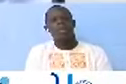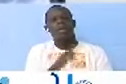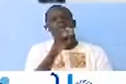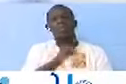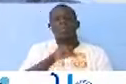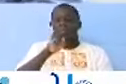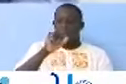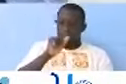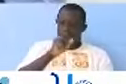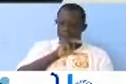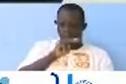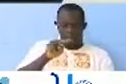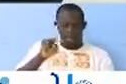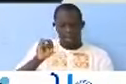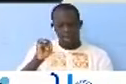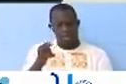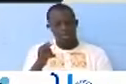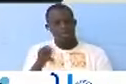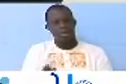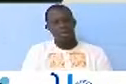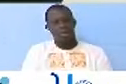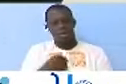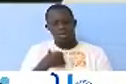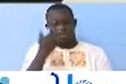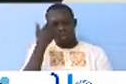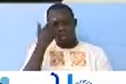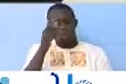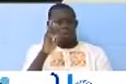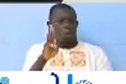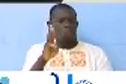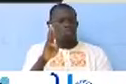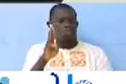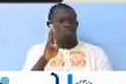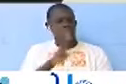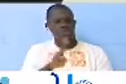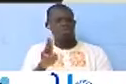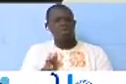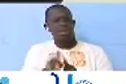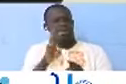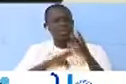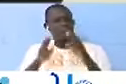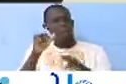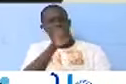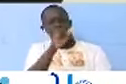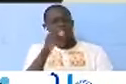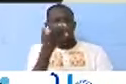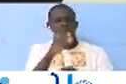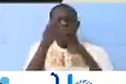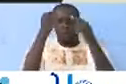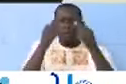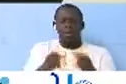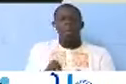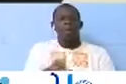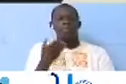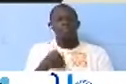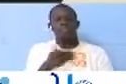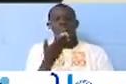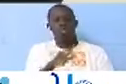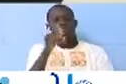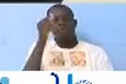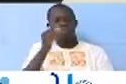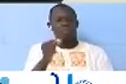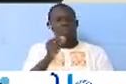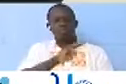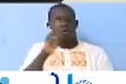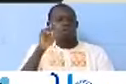hope we're not going back to that statement you made about people from the provinces do not torture. What I wanted to know